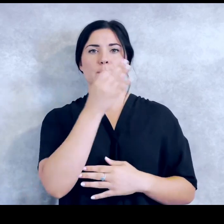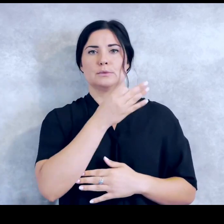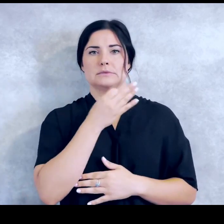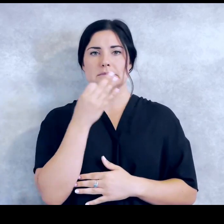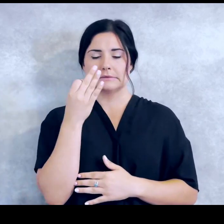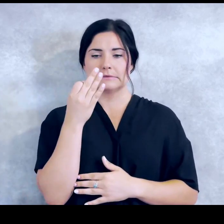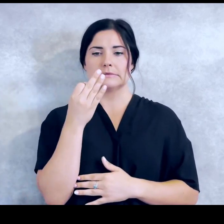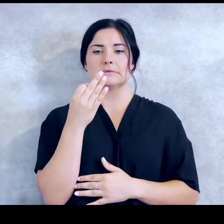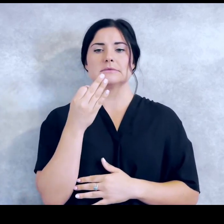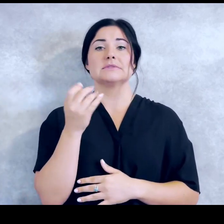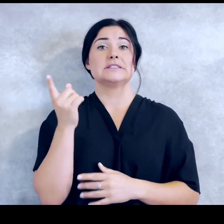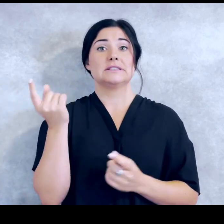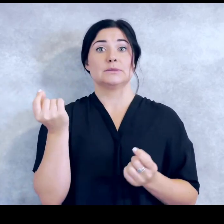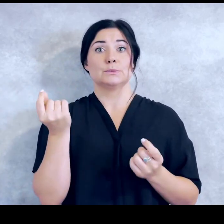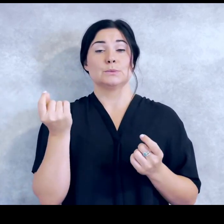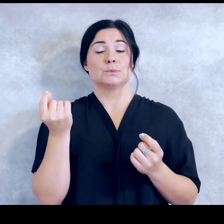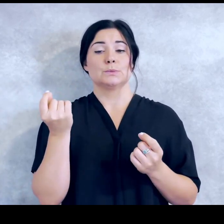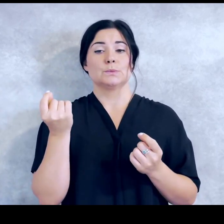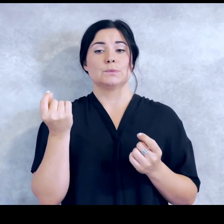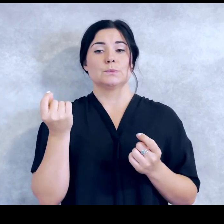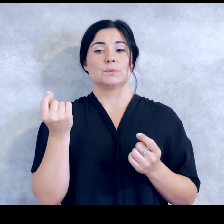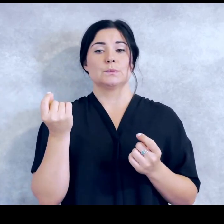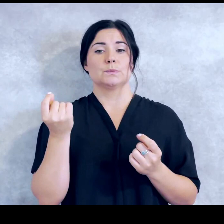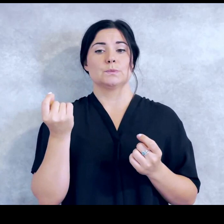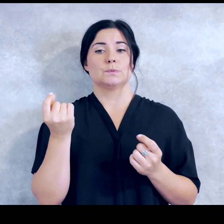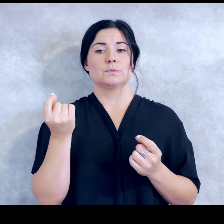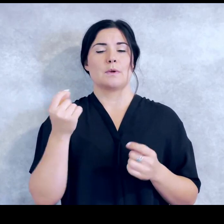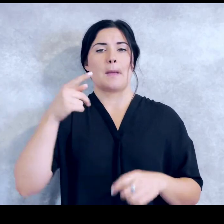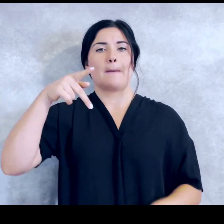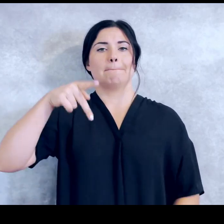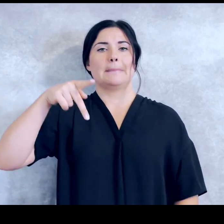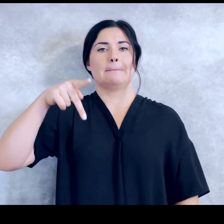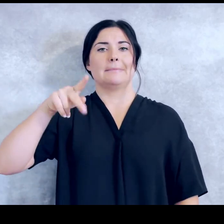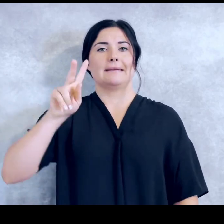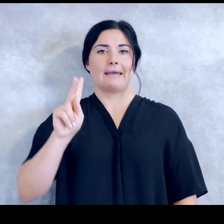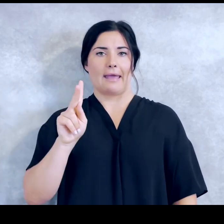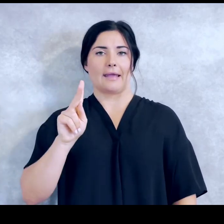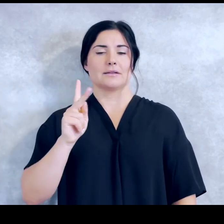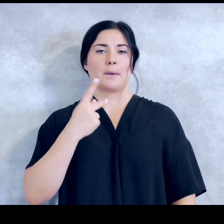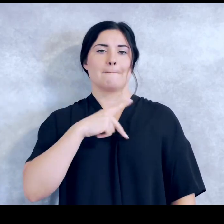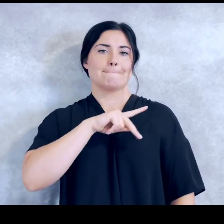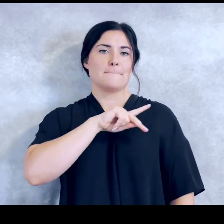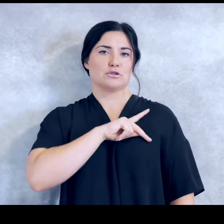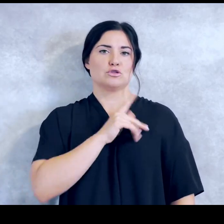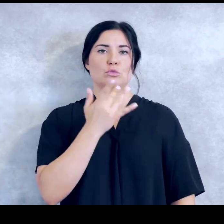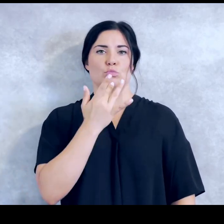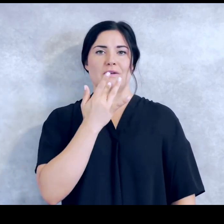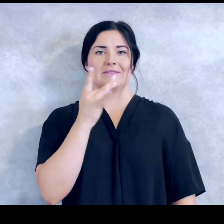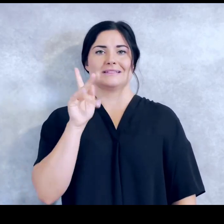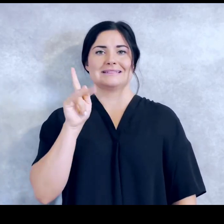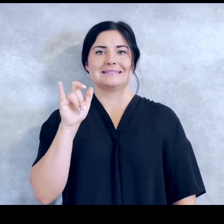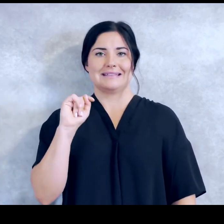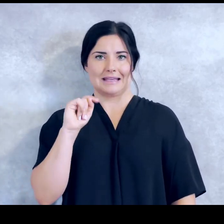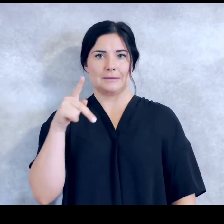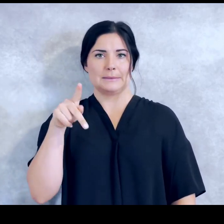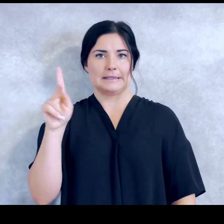He thought about communion. In fact, he put it's called his PPK, his personal preference kit,